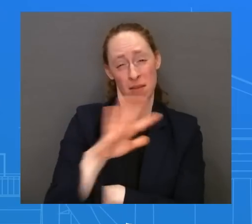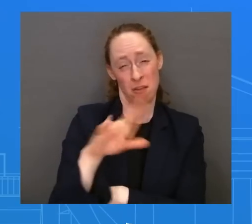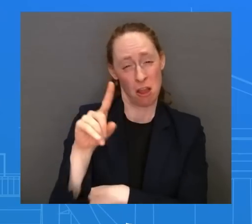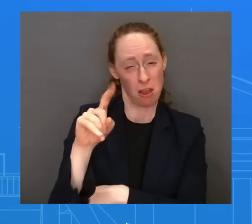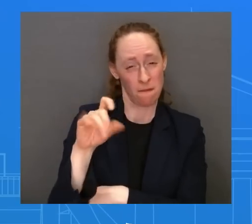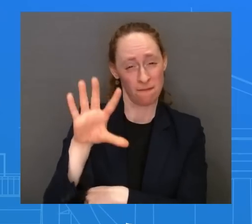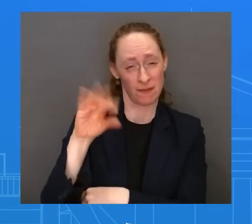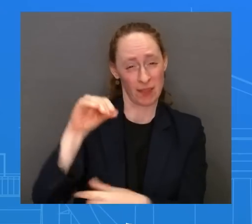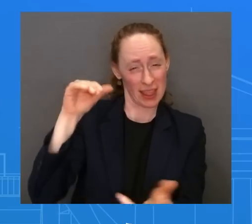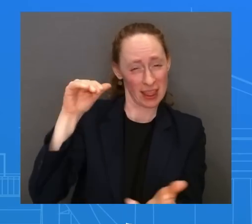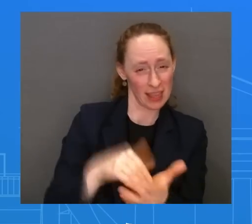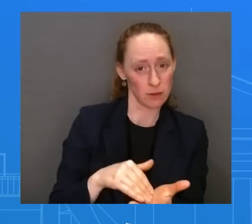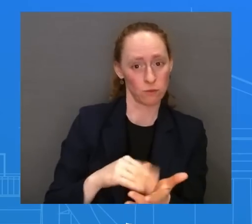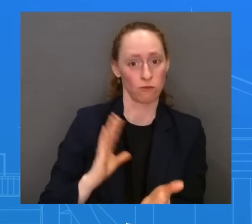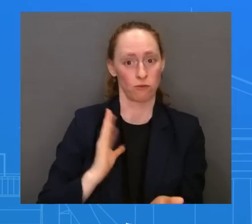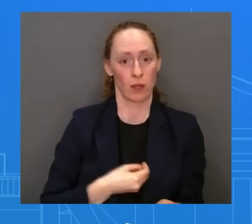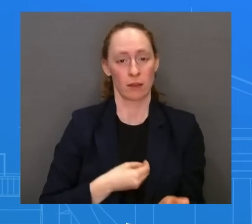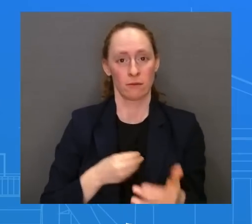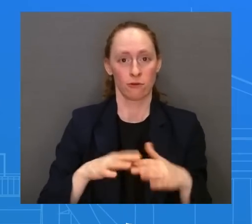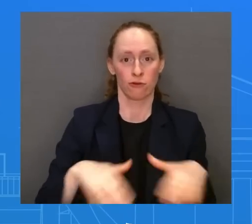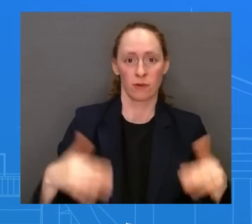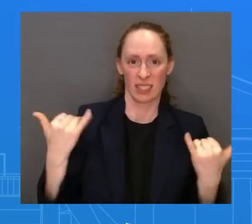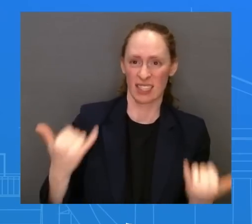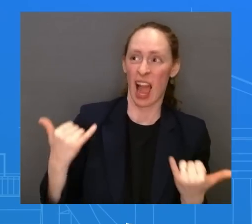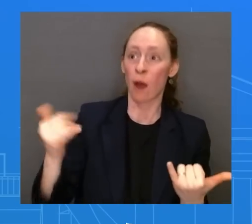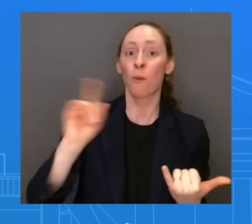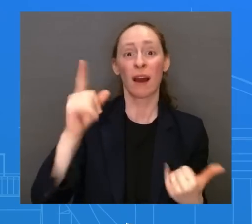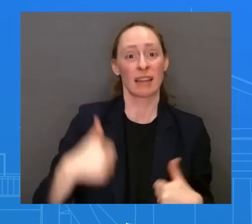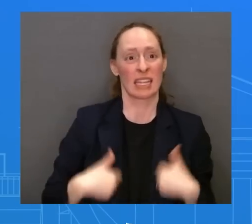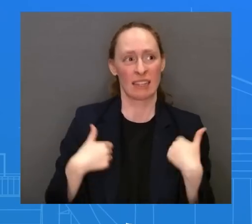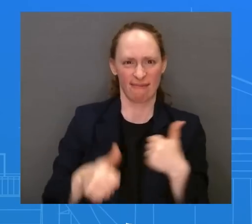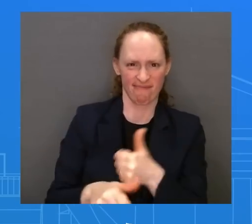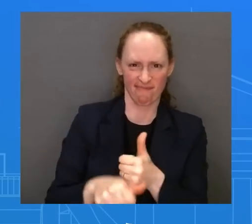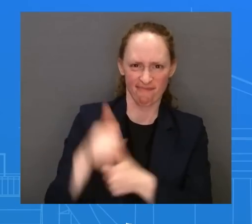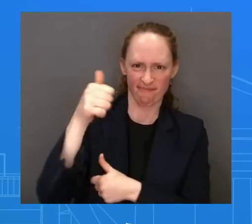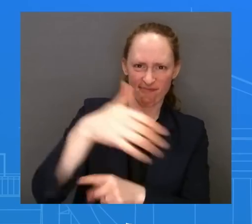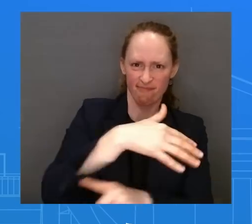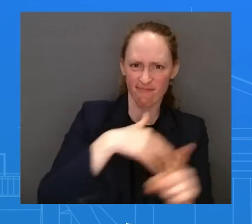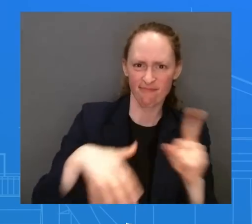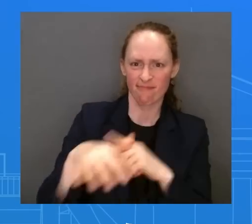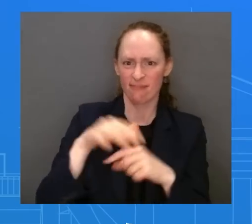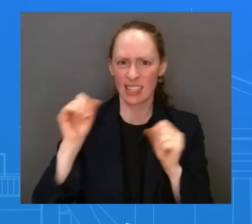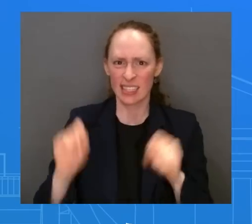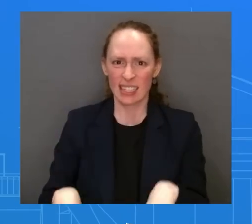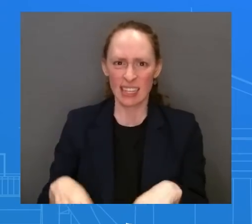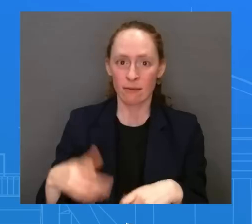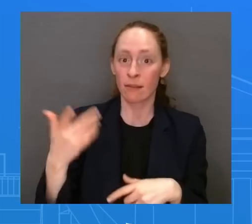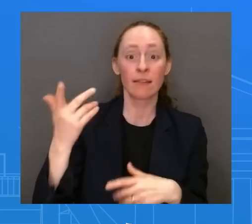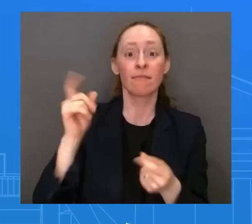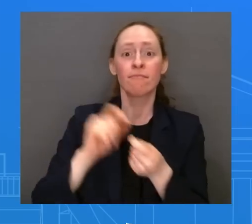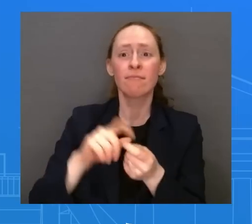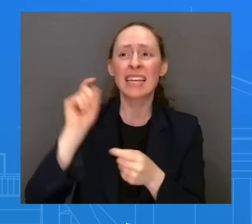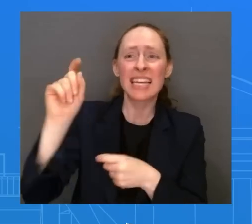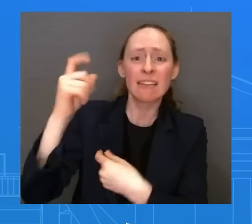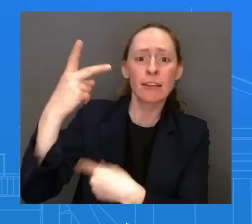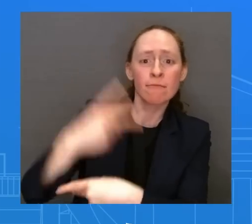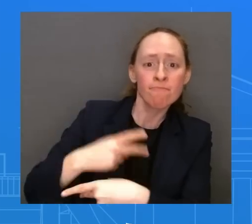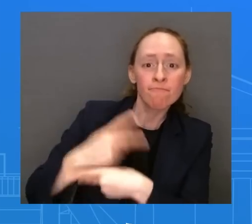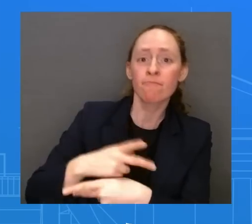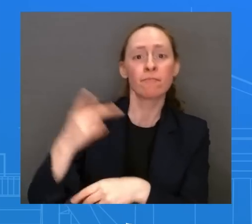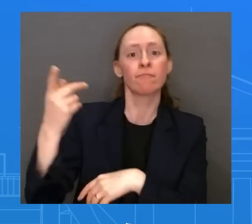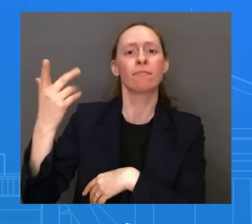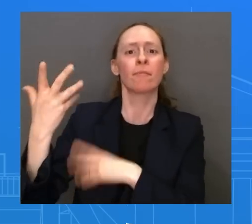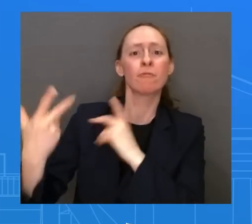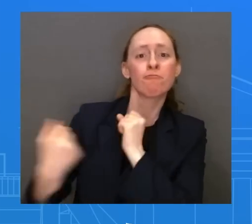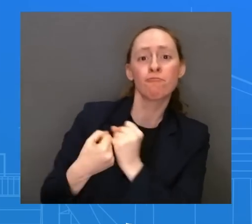affirming care look this is awful news let's be very clear about that lgbtq I